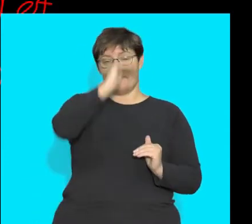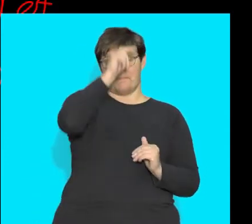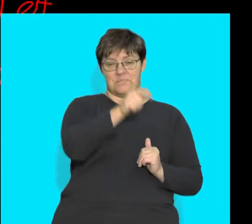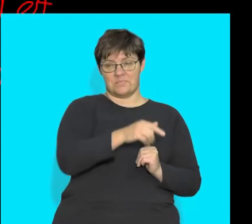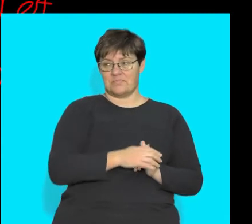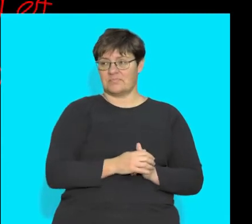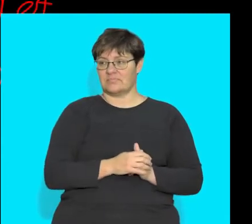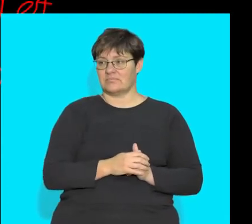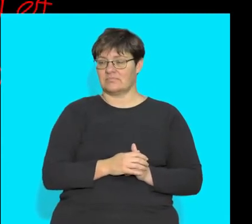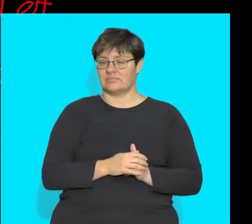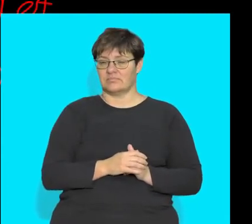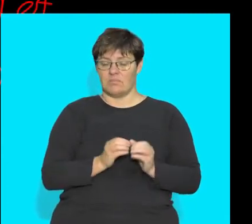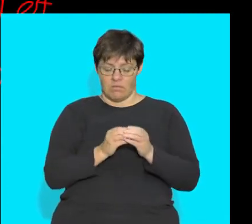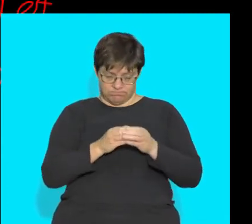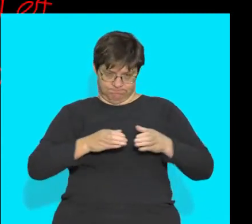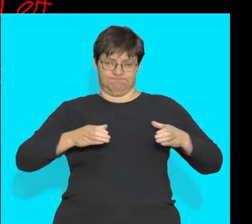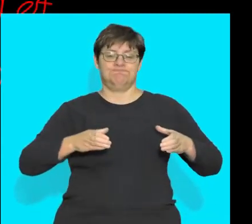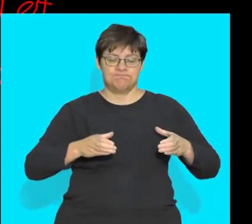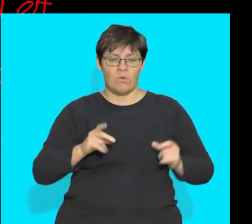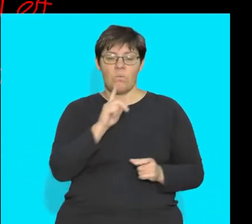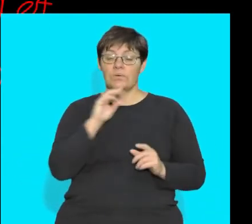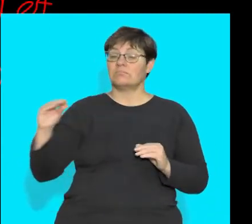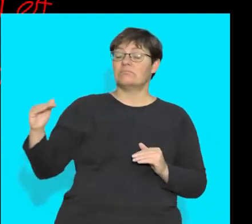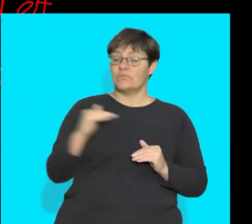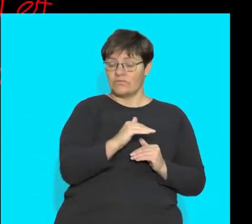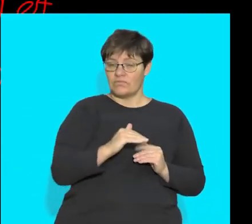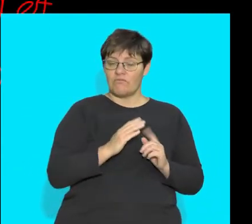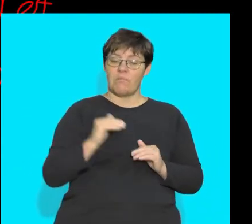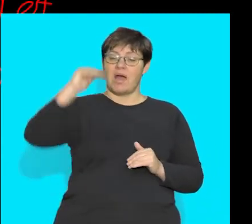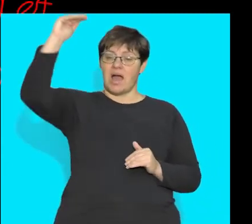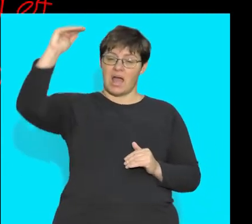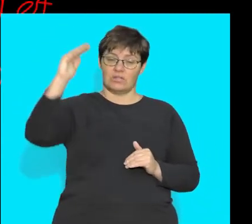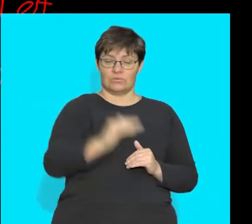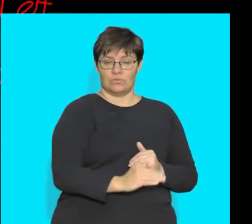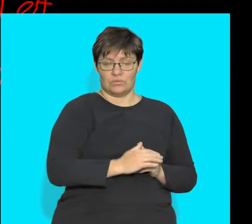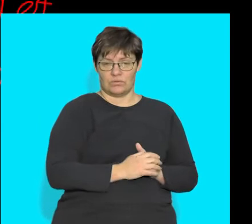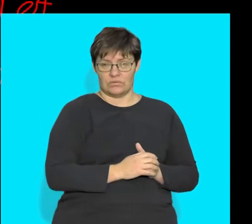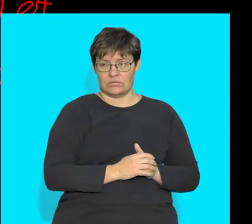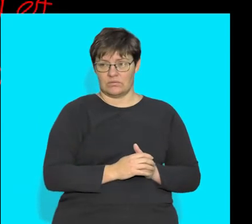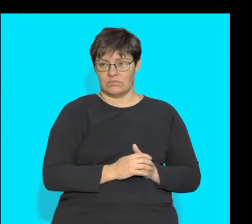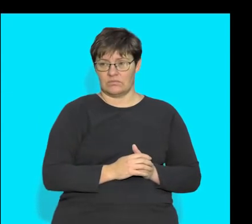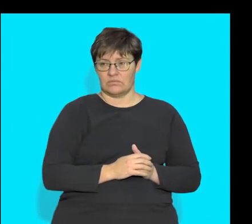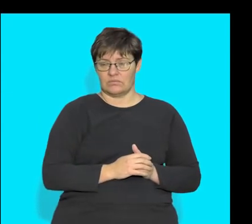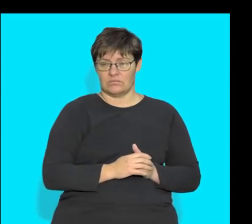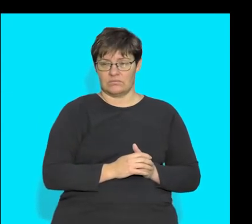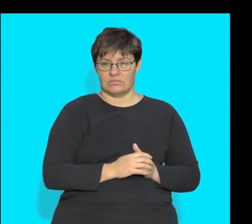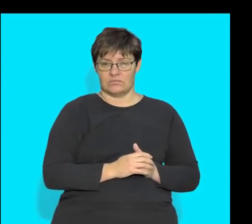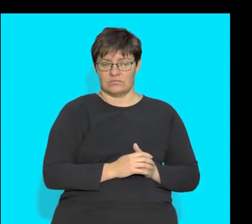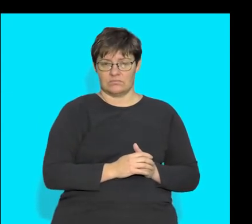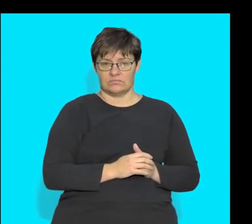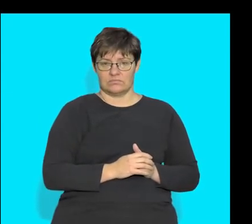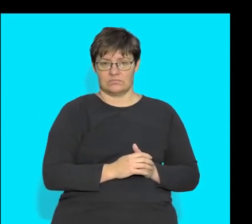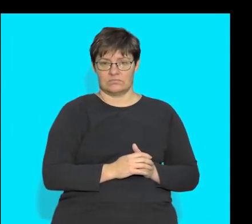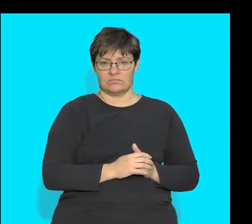and this got more. Because where does water move? From a high concentration to a low